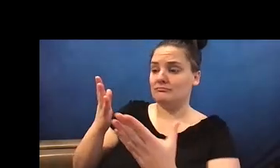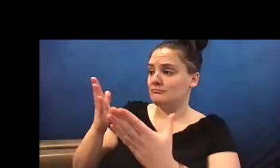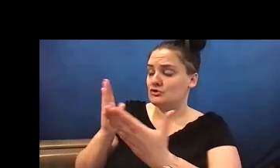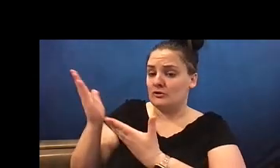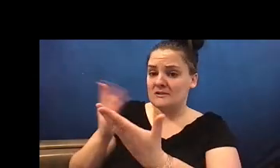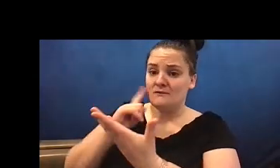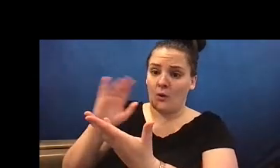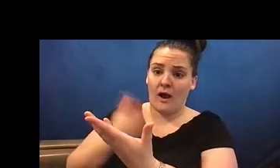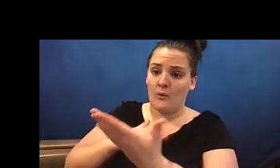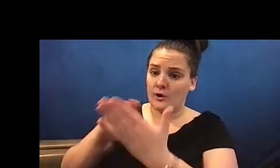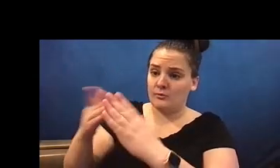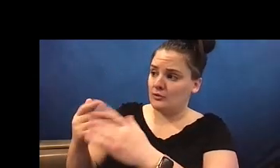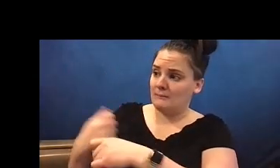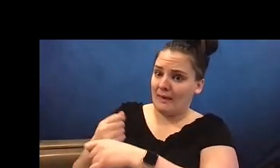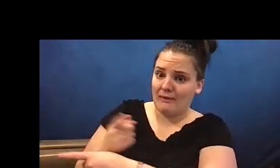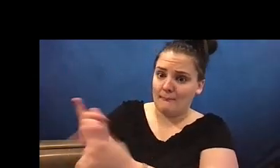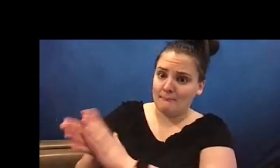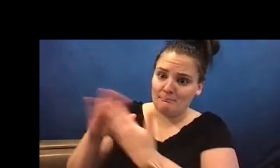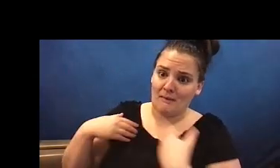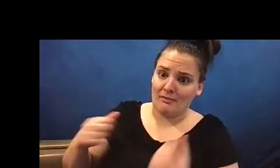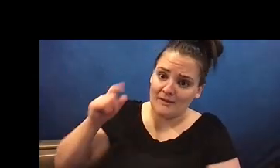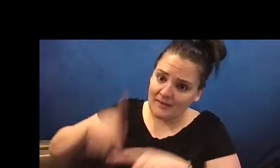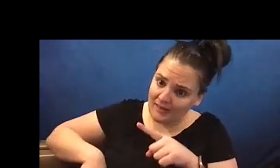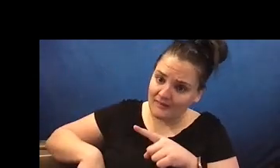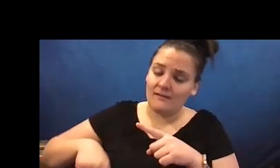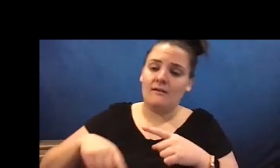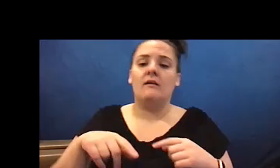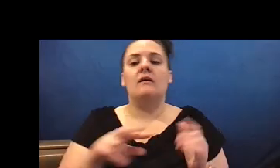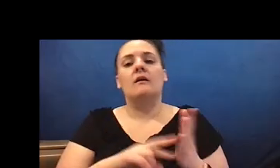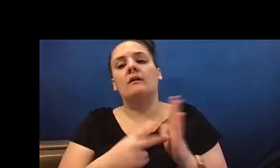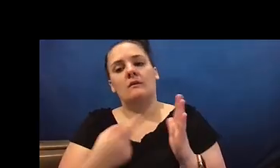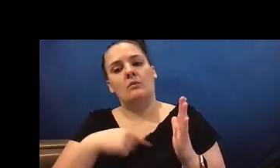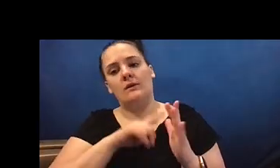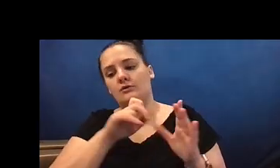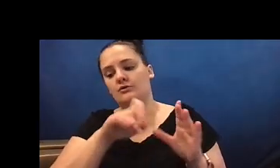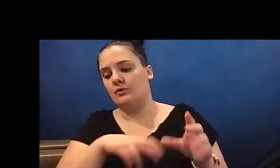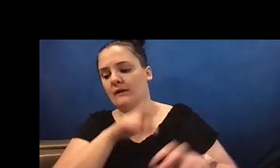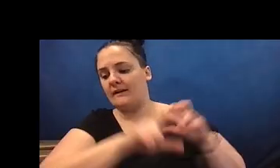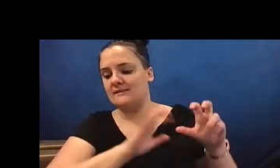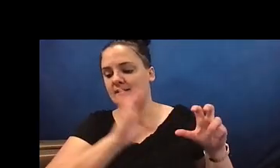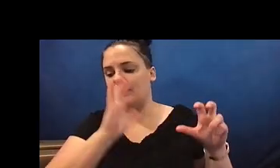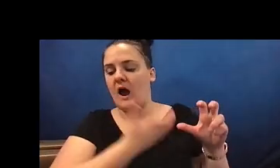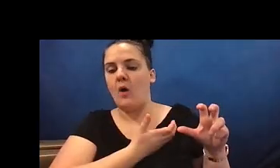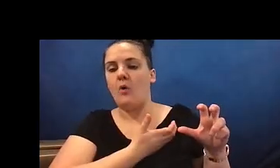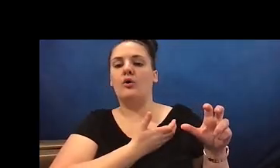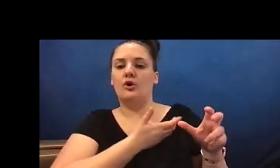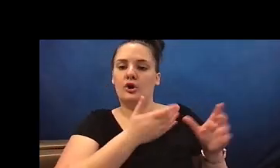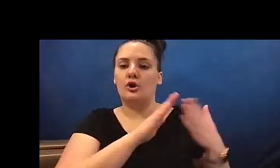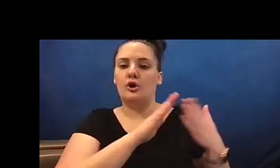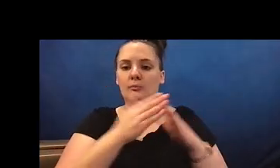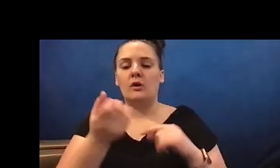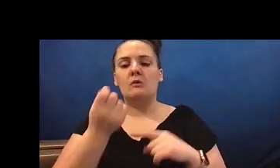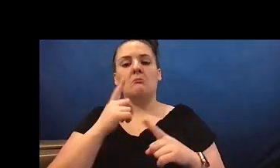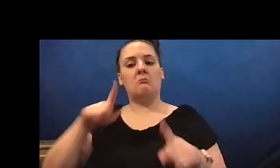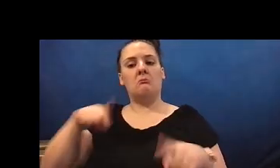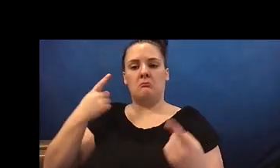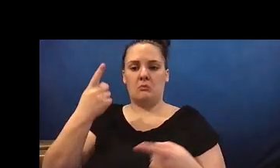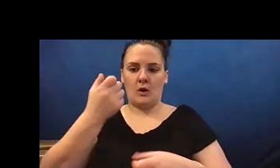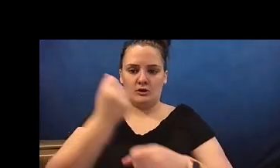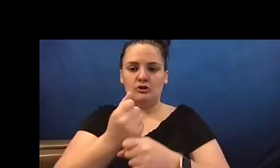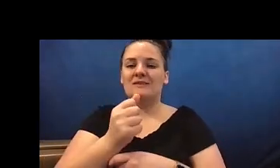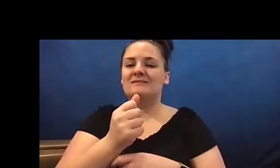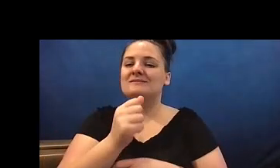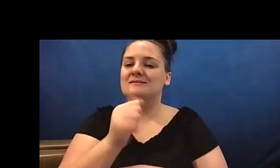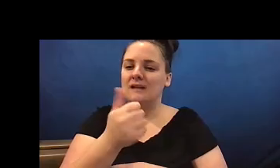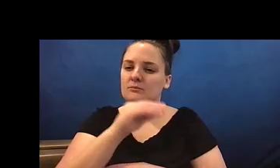foundation away from buildings and things like that to investing in our community. So this past year, 10% of our margin went